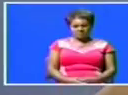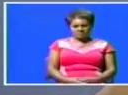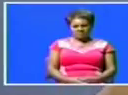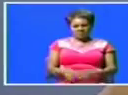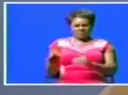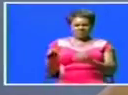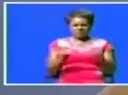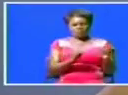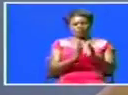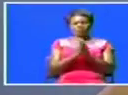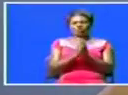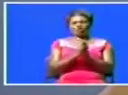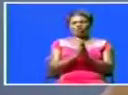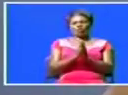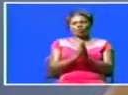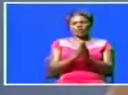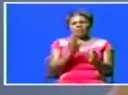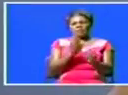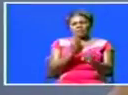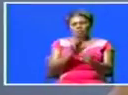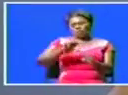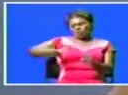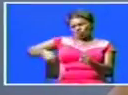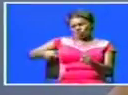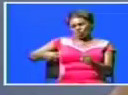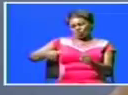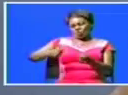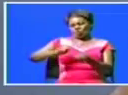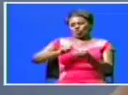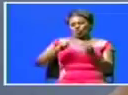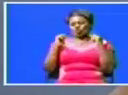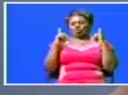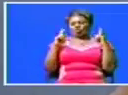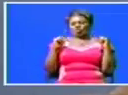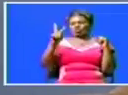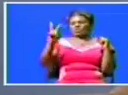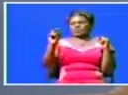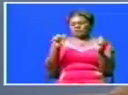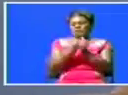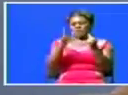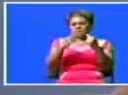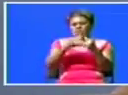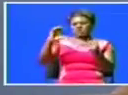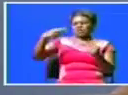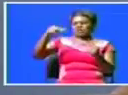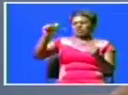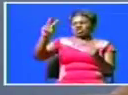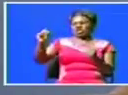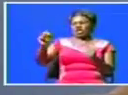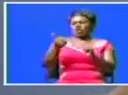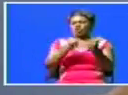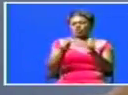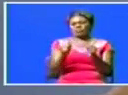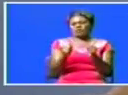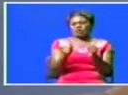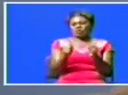Let's now move to a story that will irk a lot of Kenyans. Morocco will replace Kenya as host of the 2018 African Nation Championship, otherwise known